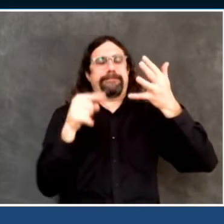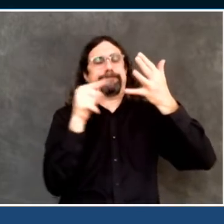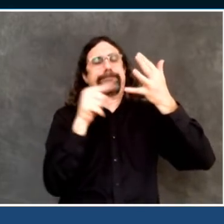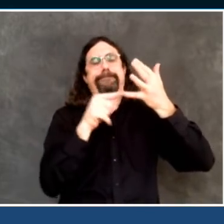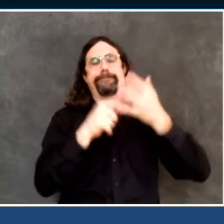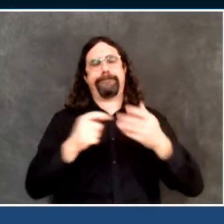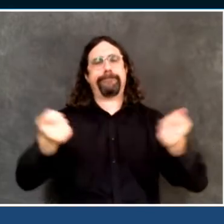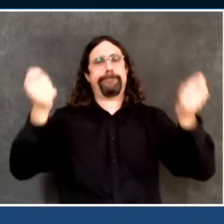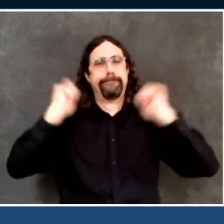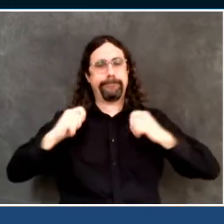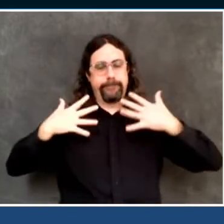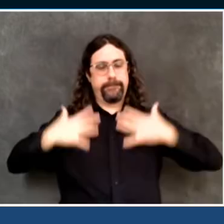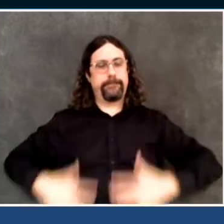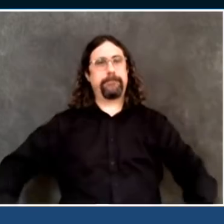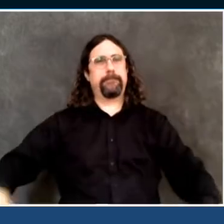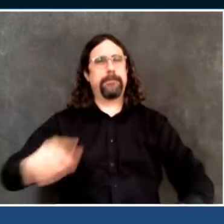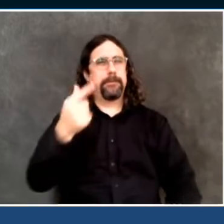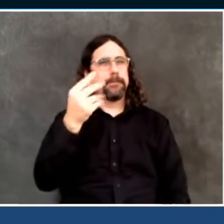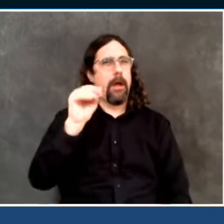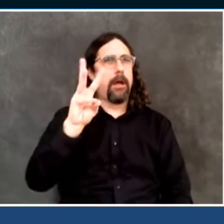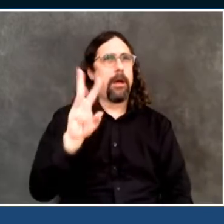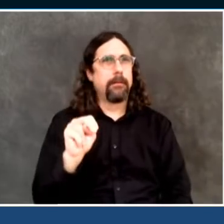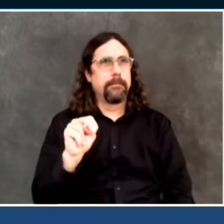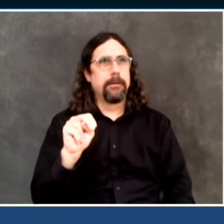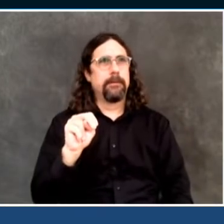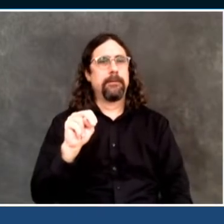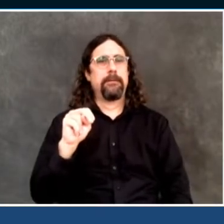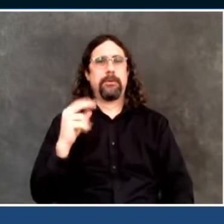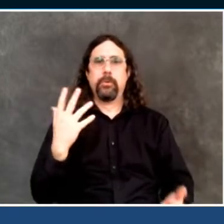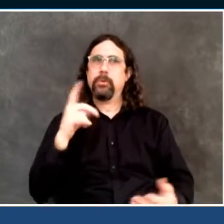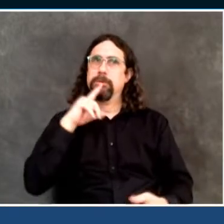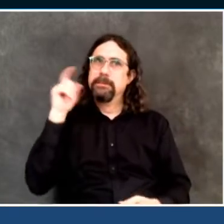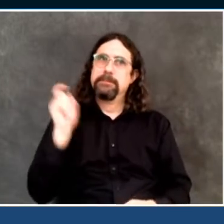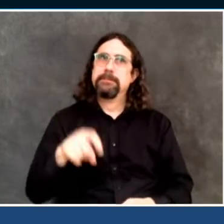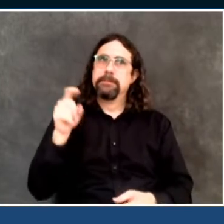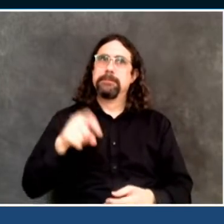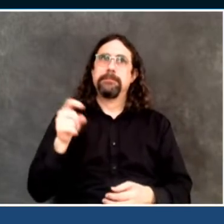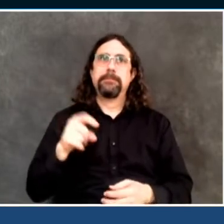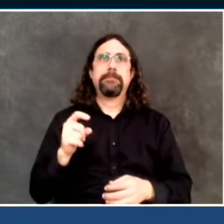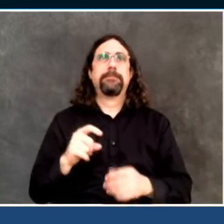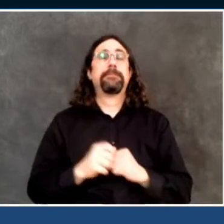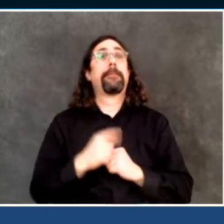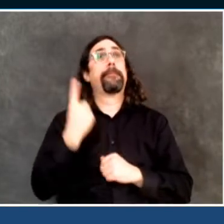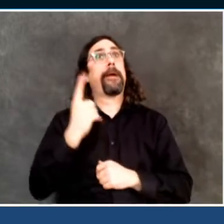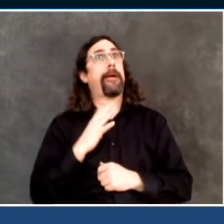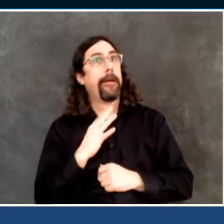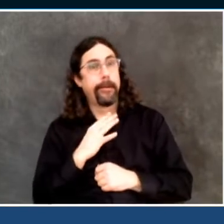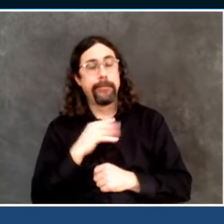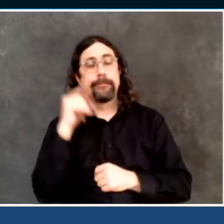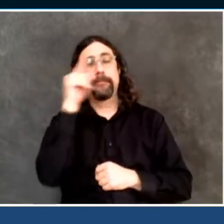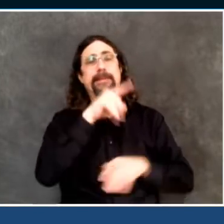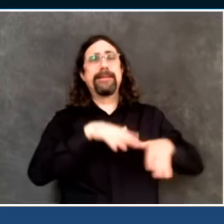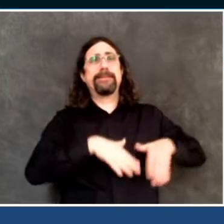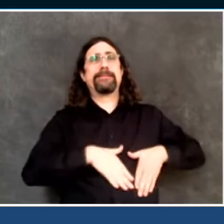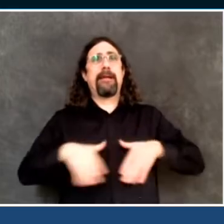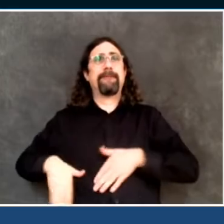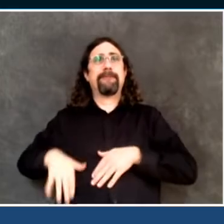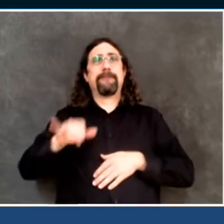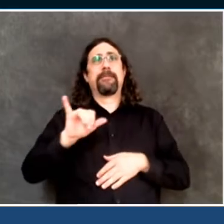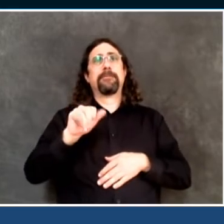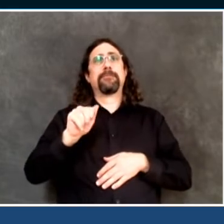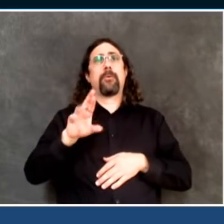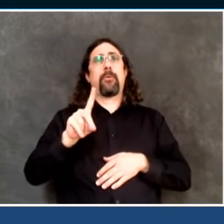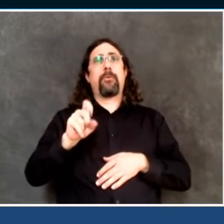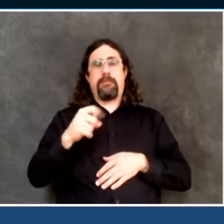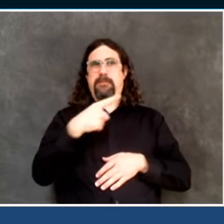in our city, a really heroic effort by companies in the Navy Yard and the folks who work there to protect all of our